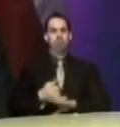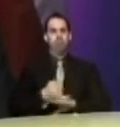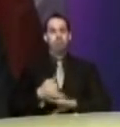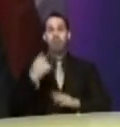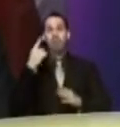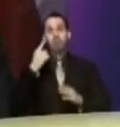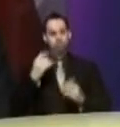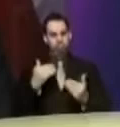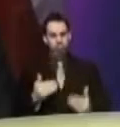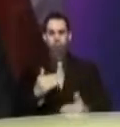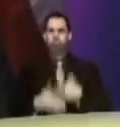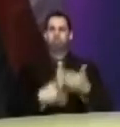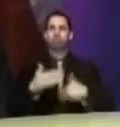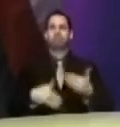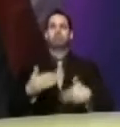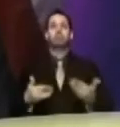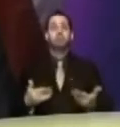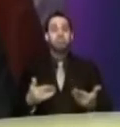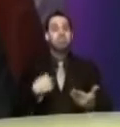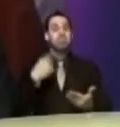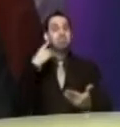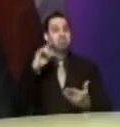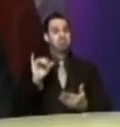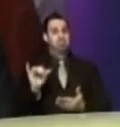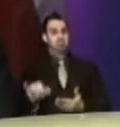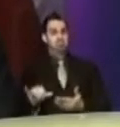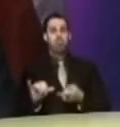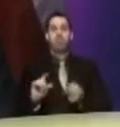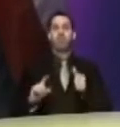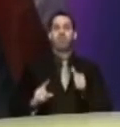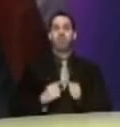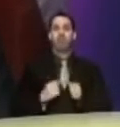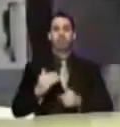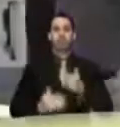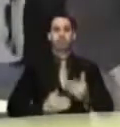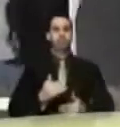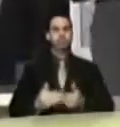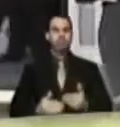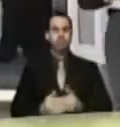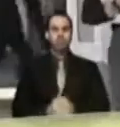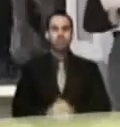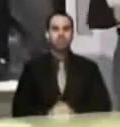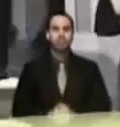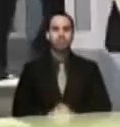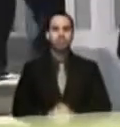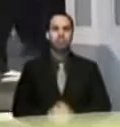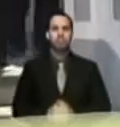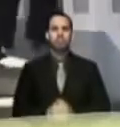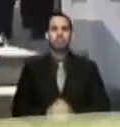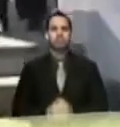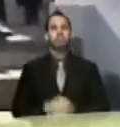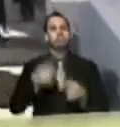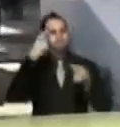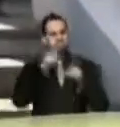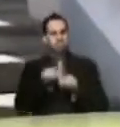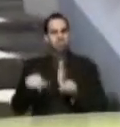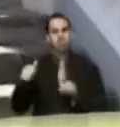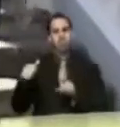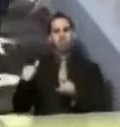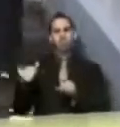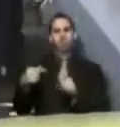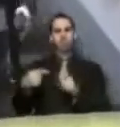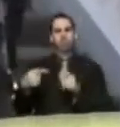To move that forward. I think this would be a first step in that process. Coincide con otros de sus rivales republicanos